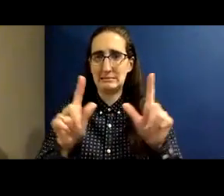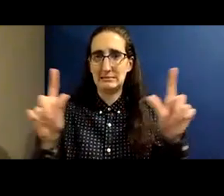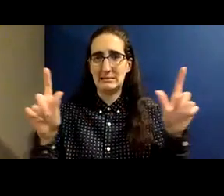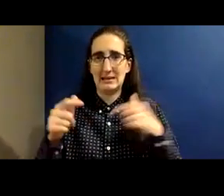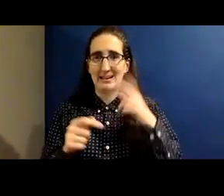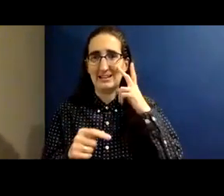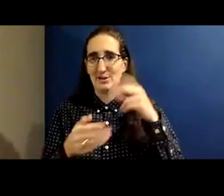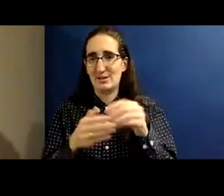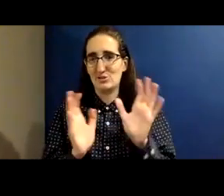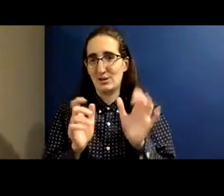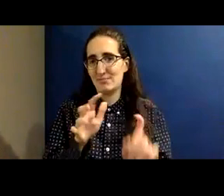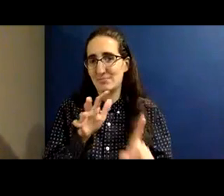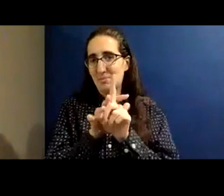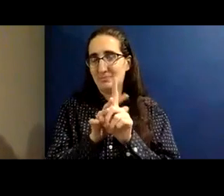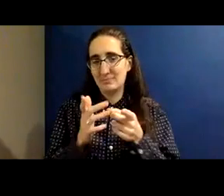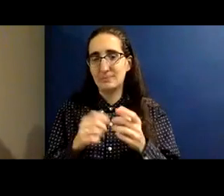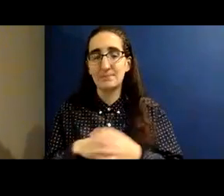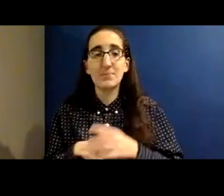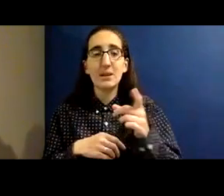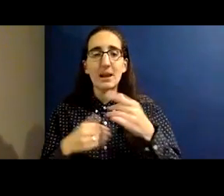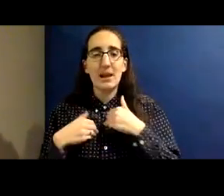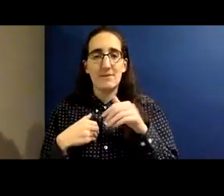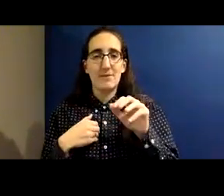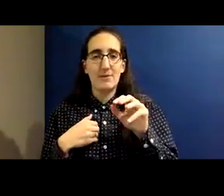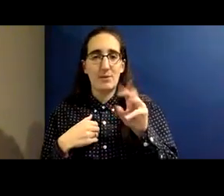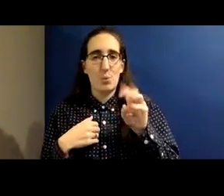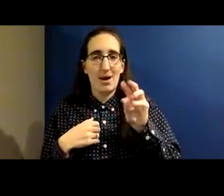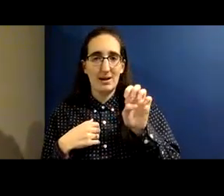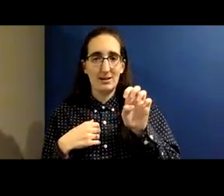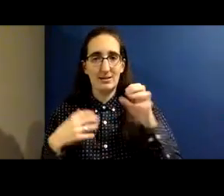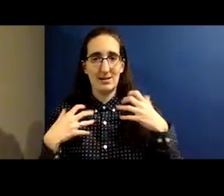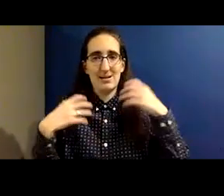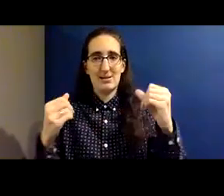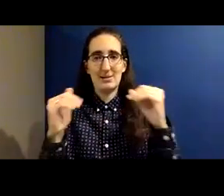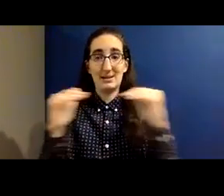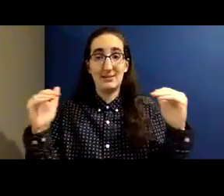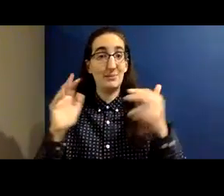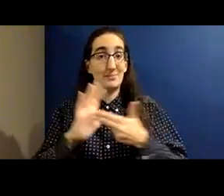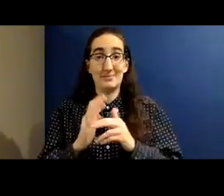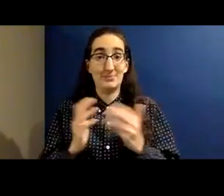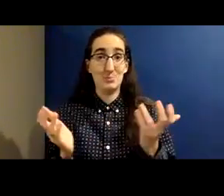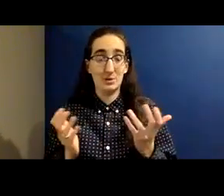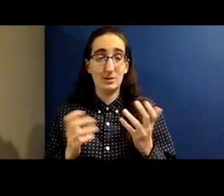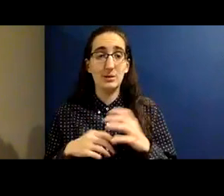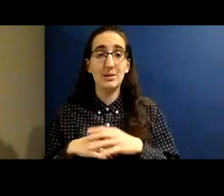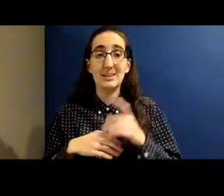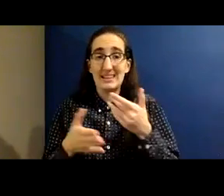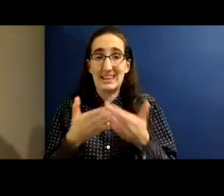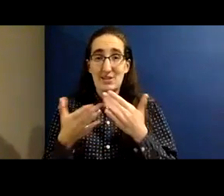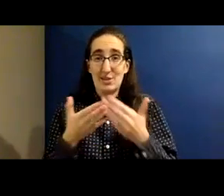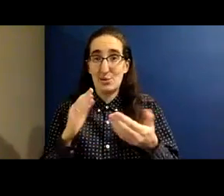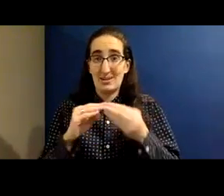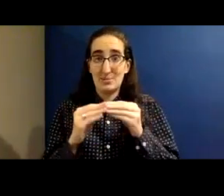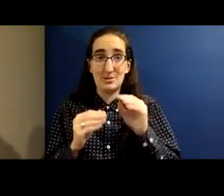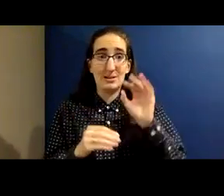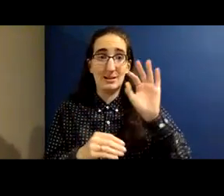saw that in the chat pop up. We have the wide confidence levels, which means that even though the numbers 9